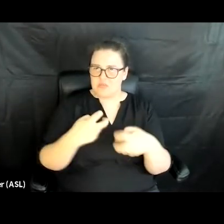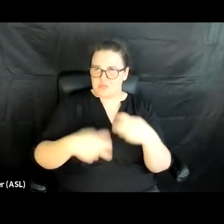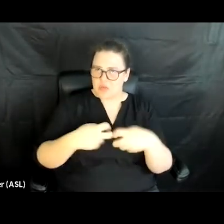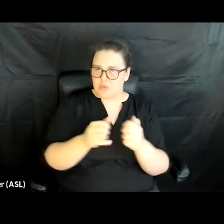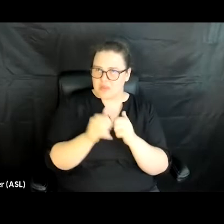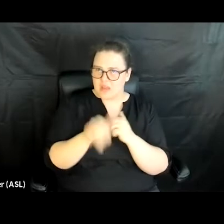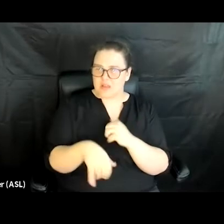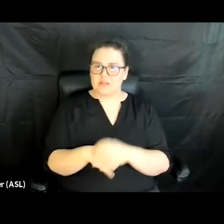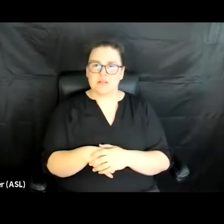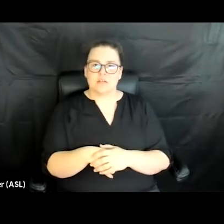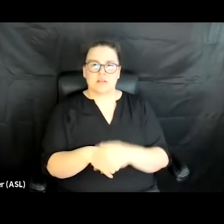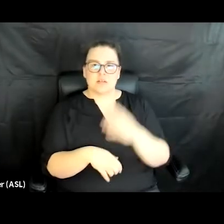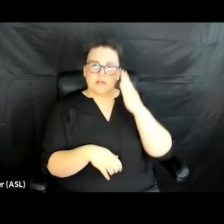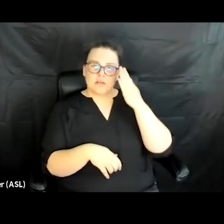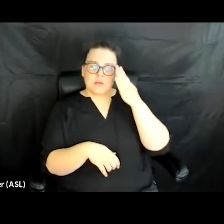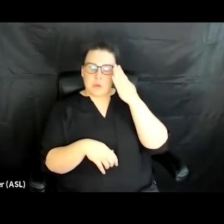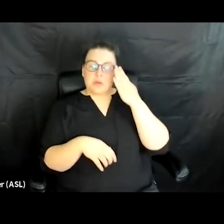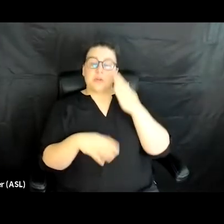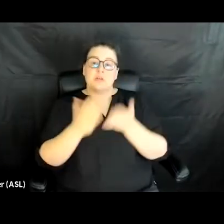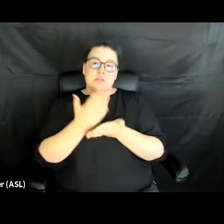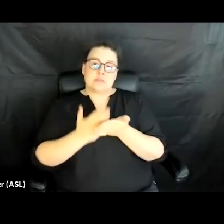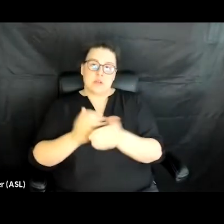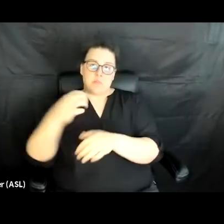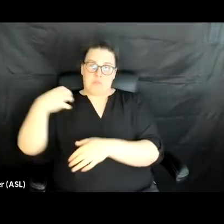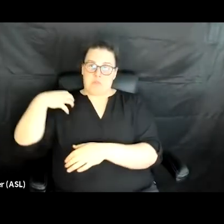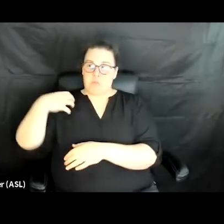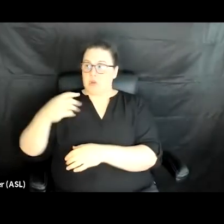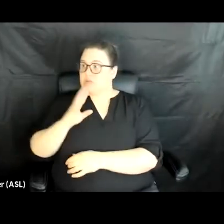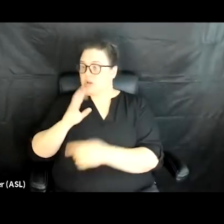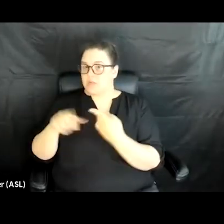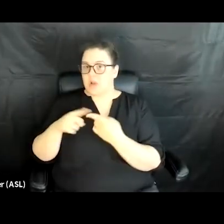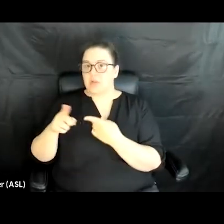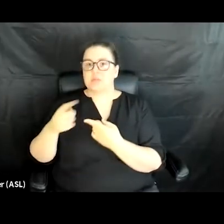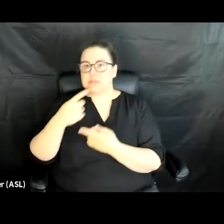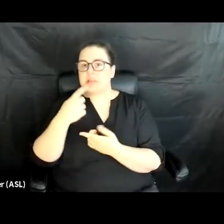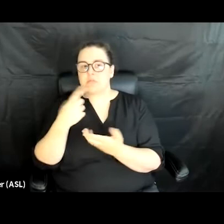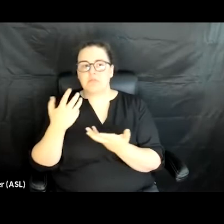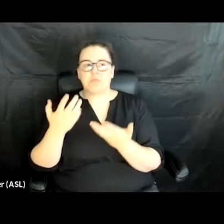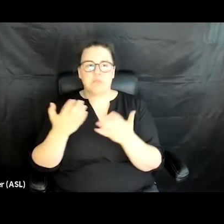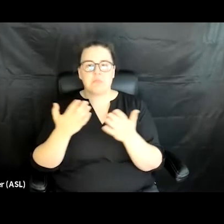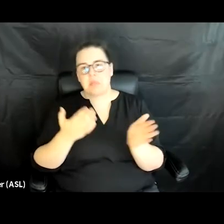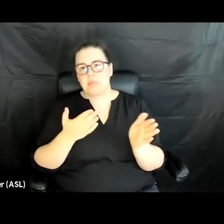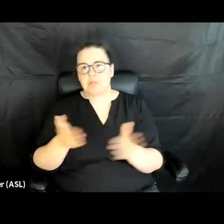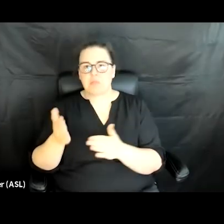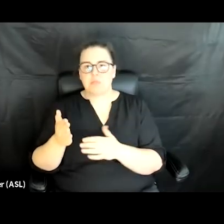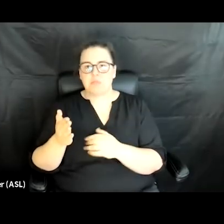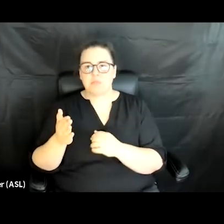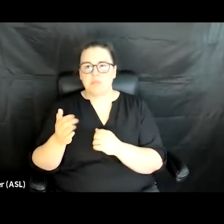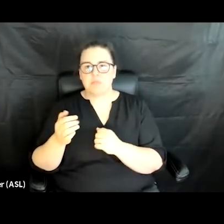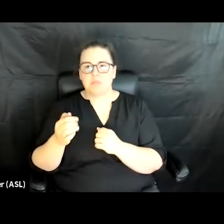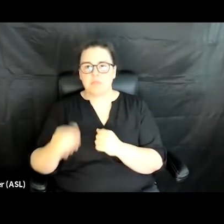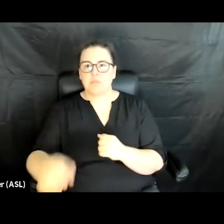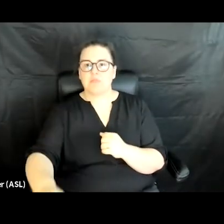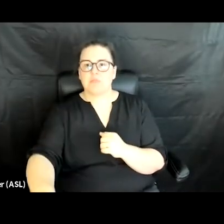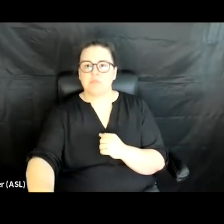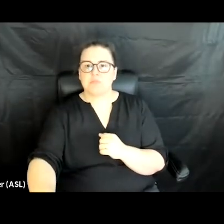think lots of employers that I talk to are thinking about digital apps and the like to get that service. It's around the coverage bits that are harder. And